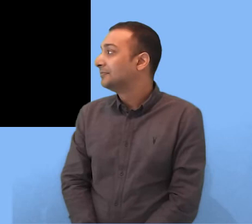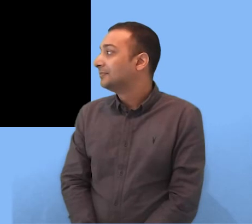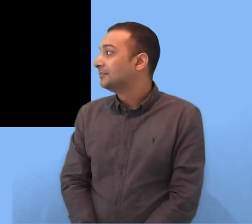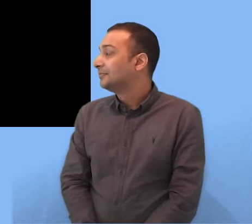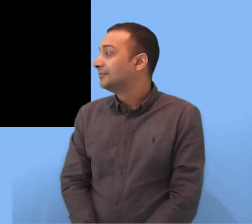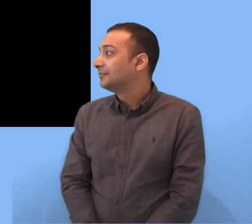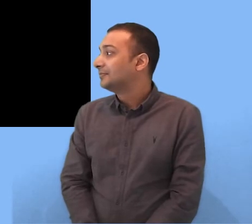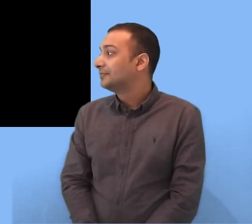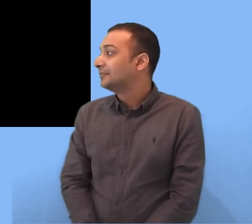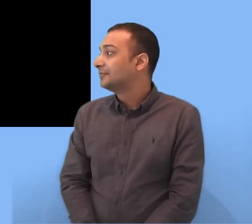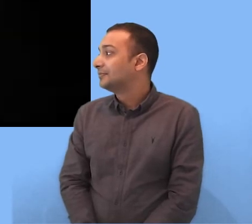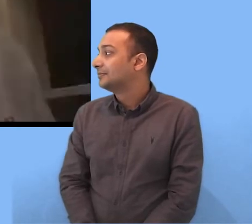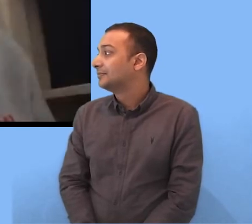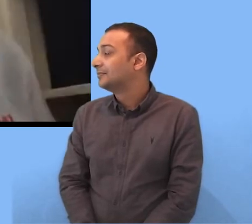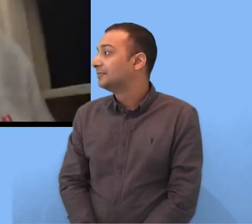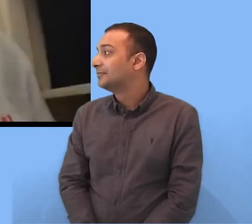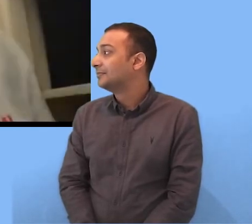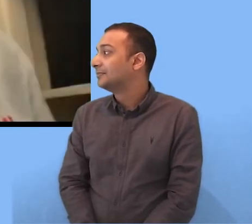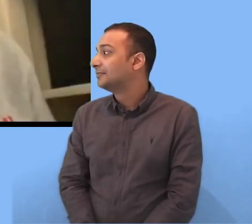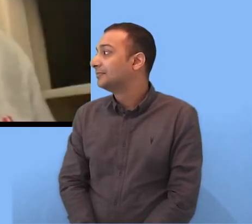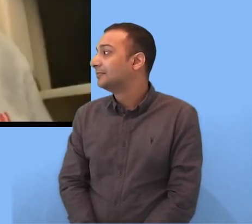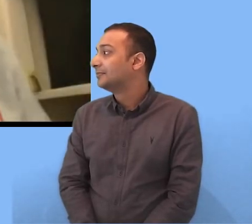Start my video.